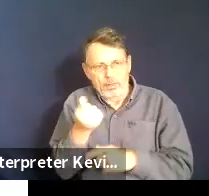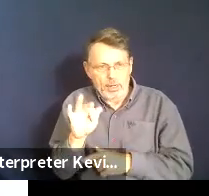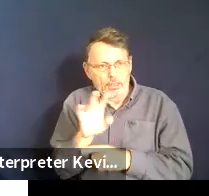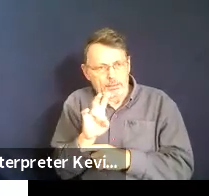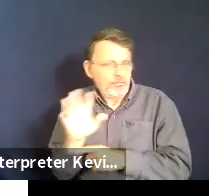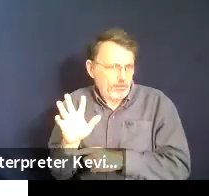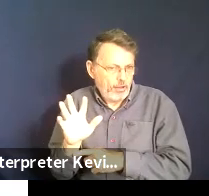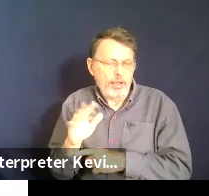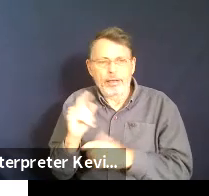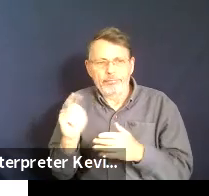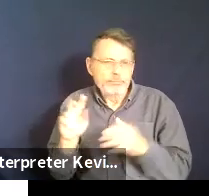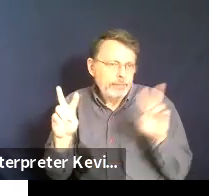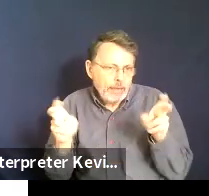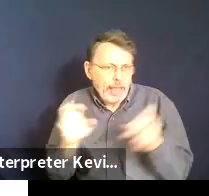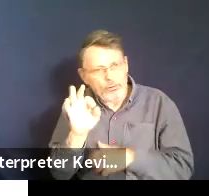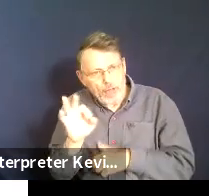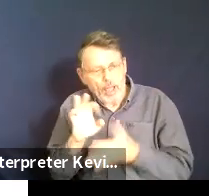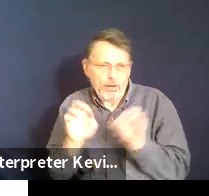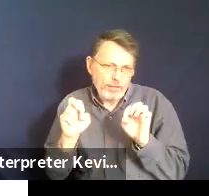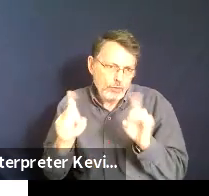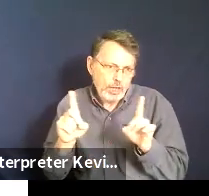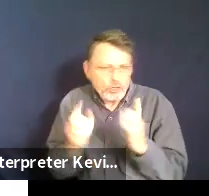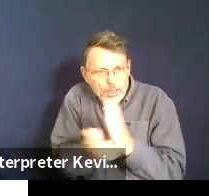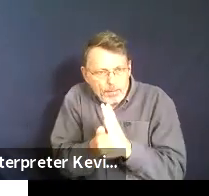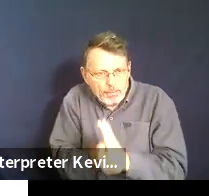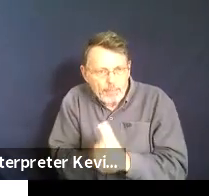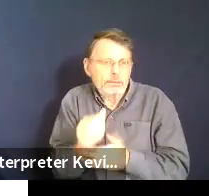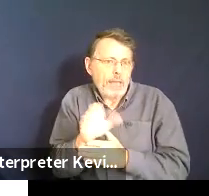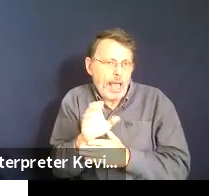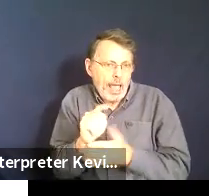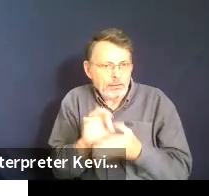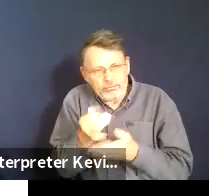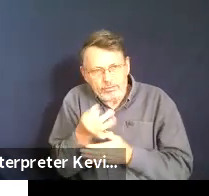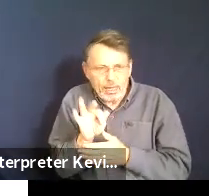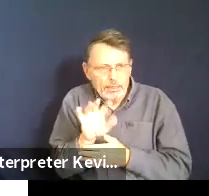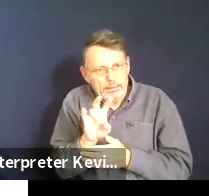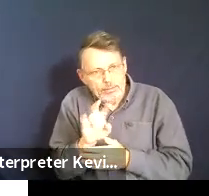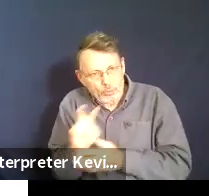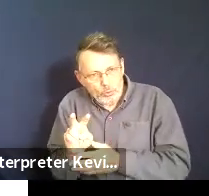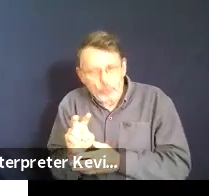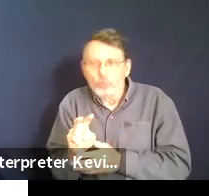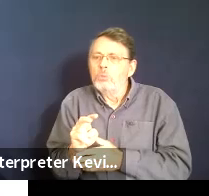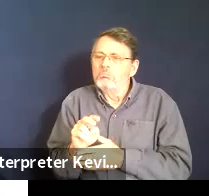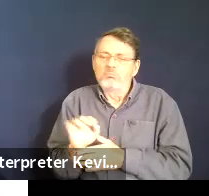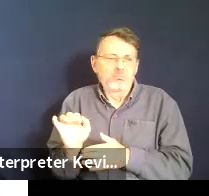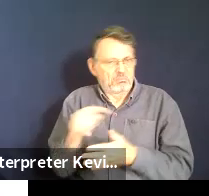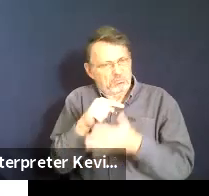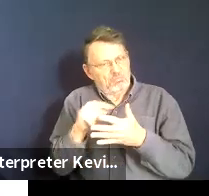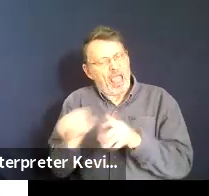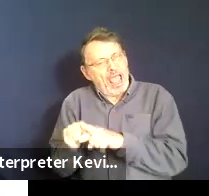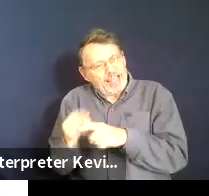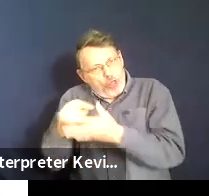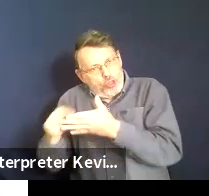1975, Title IX of the Education Amendments Act of 1972, as these laws relate